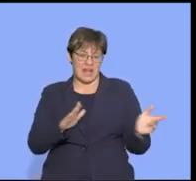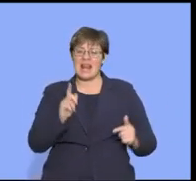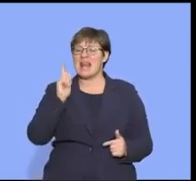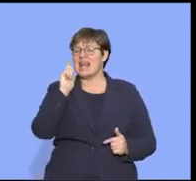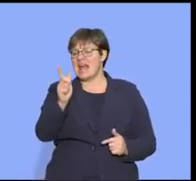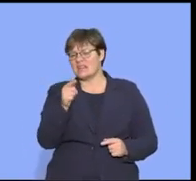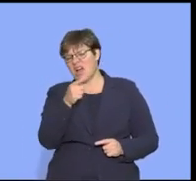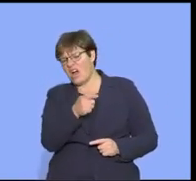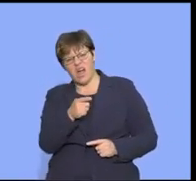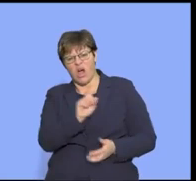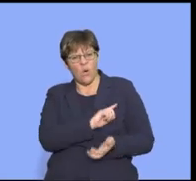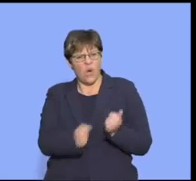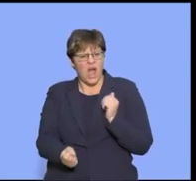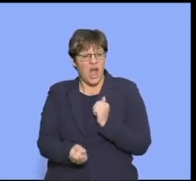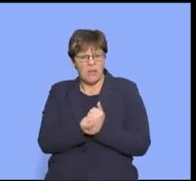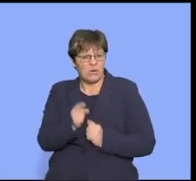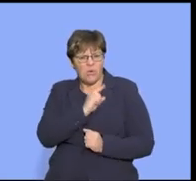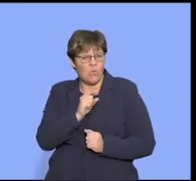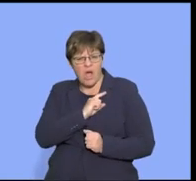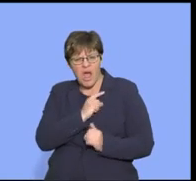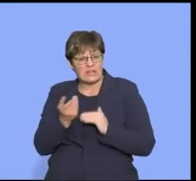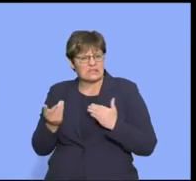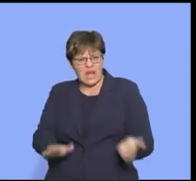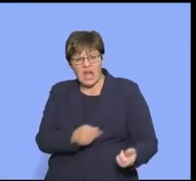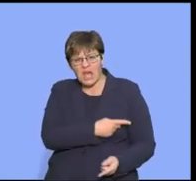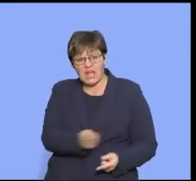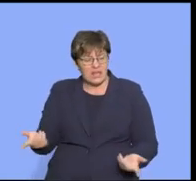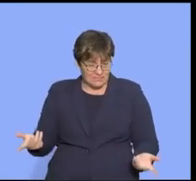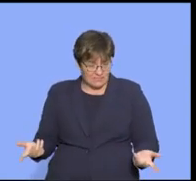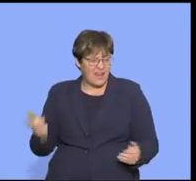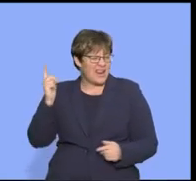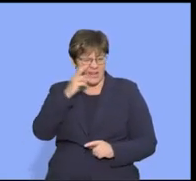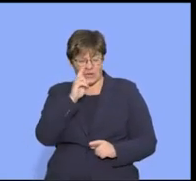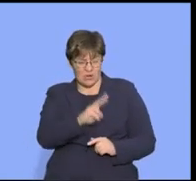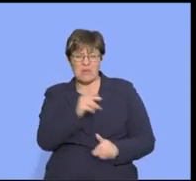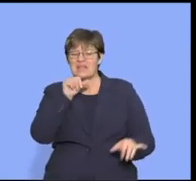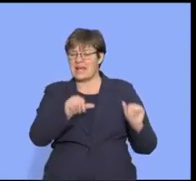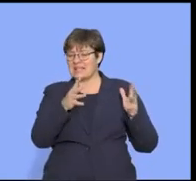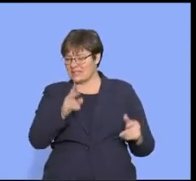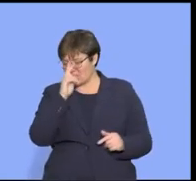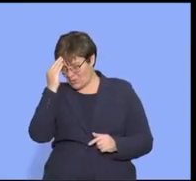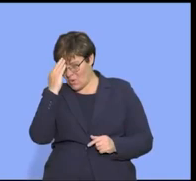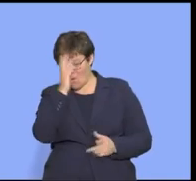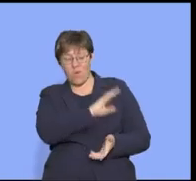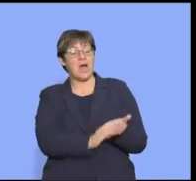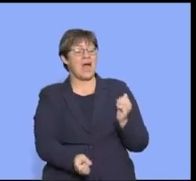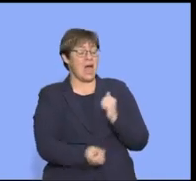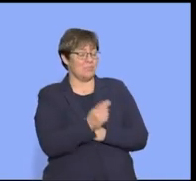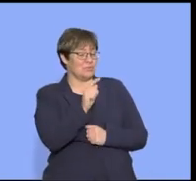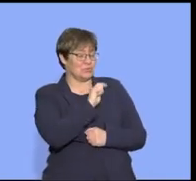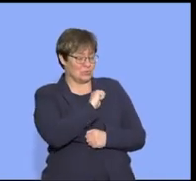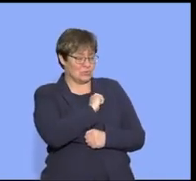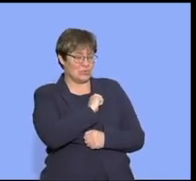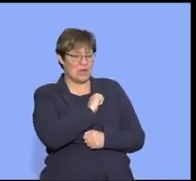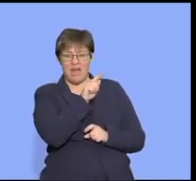lesson what could actually have caused this to happen. But scientists know that it did happen,